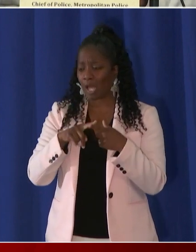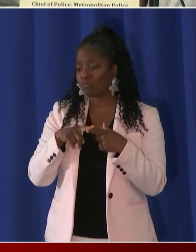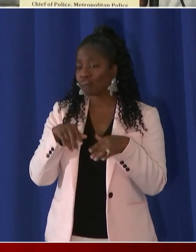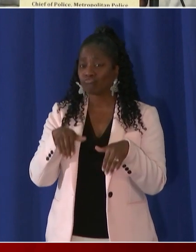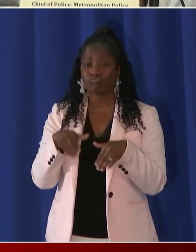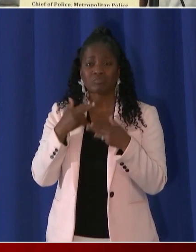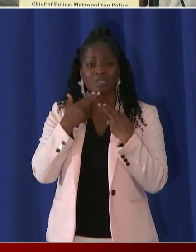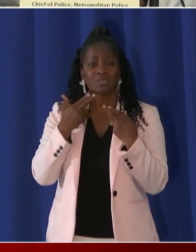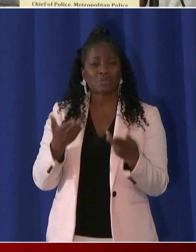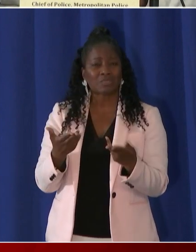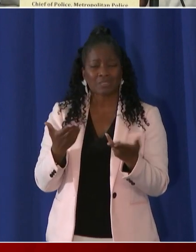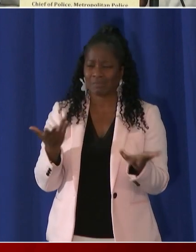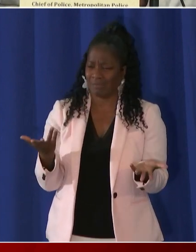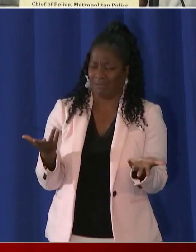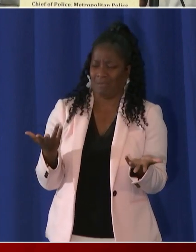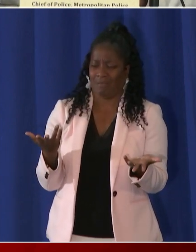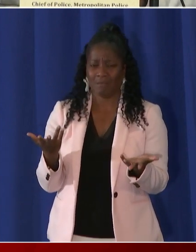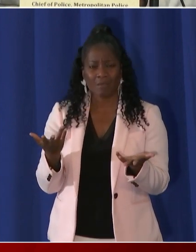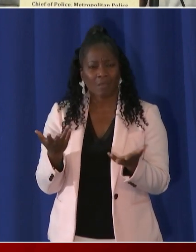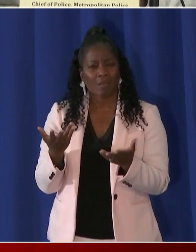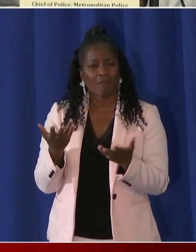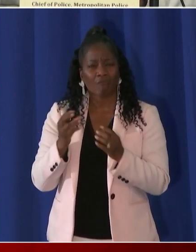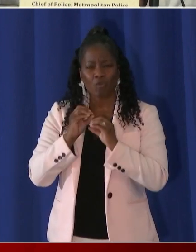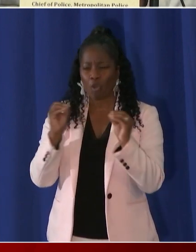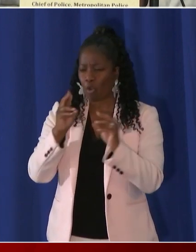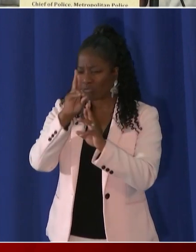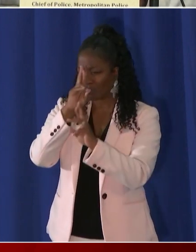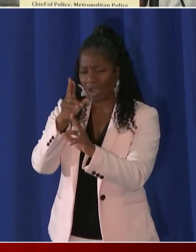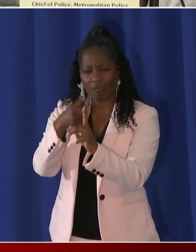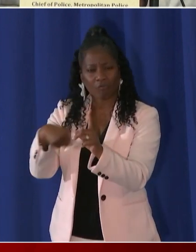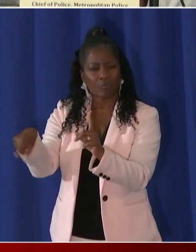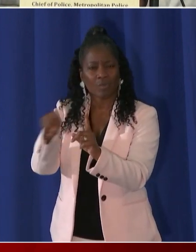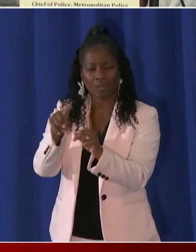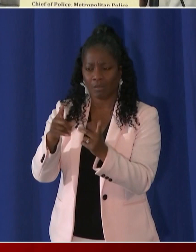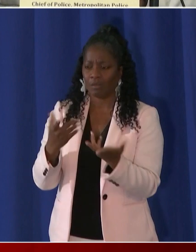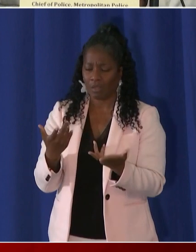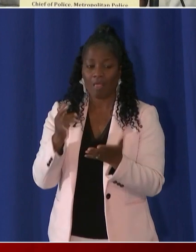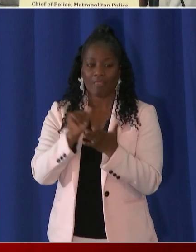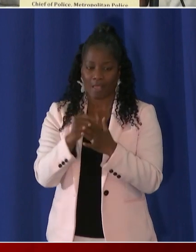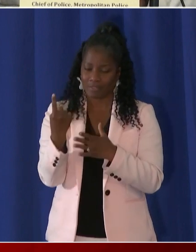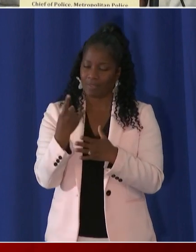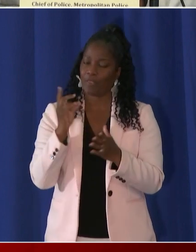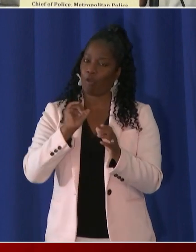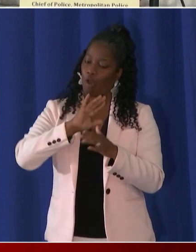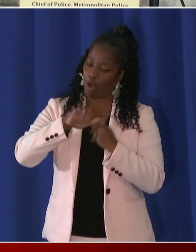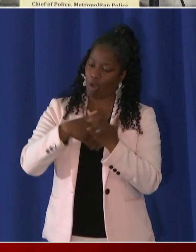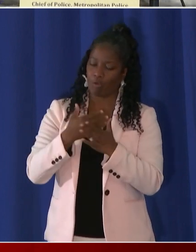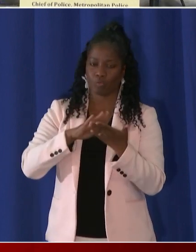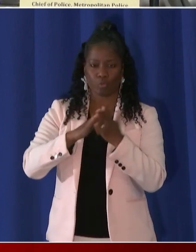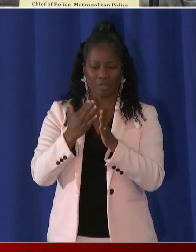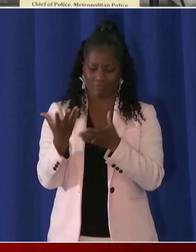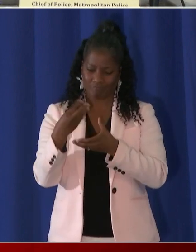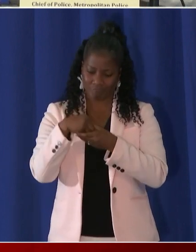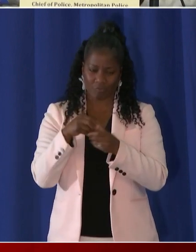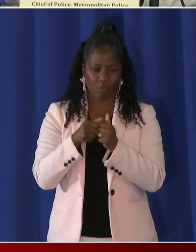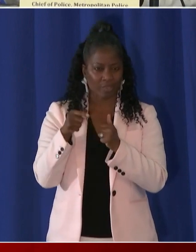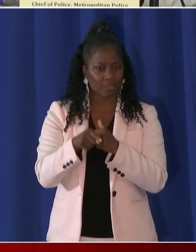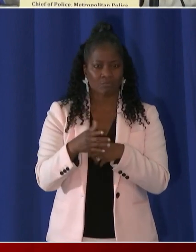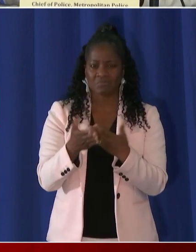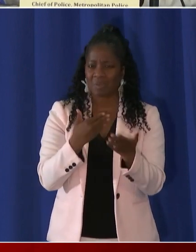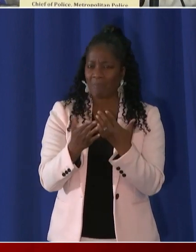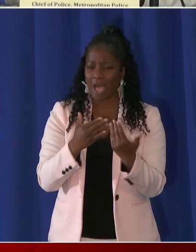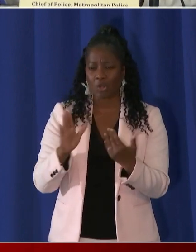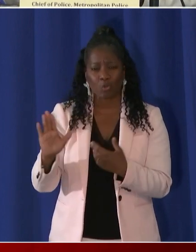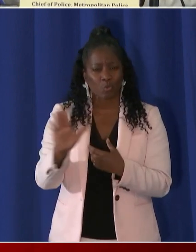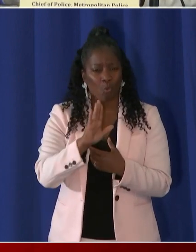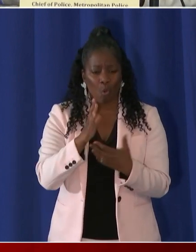And I think that that is something that we all can focus on. That is a space where we all can participate, regardless of what your area